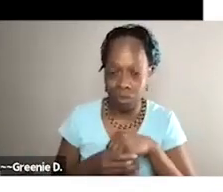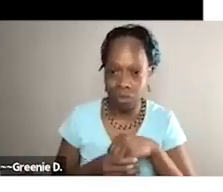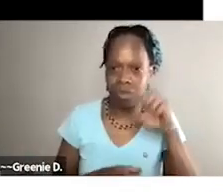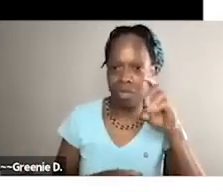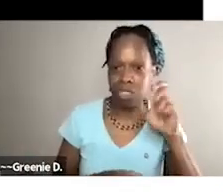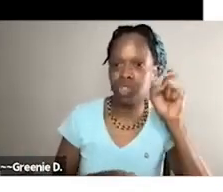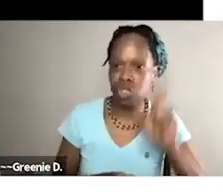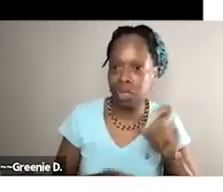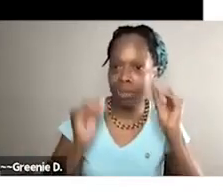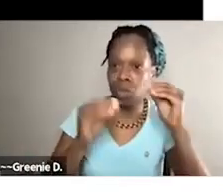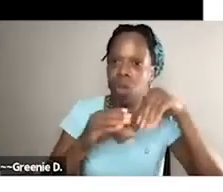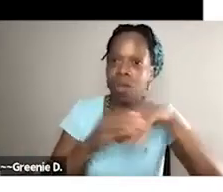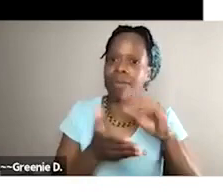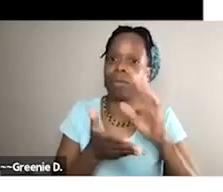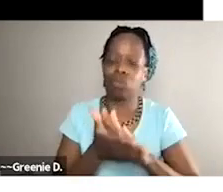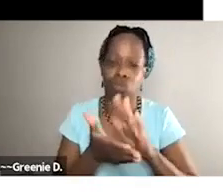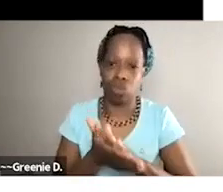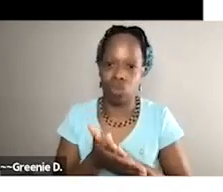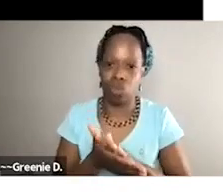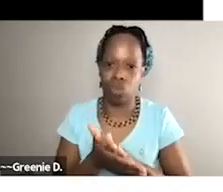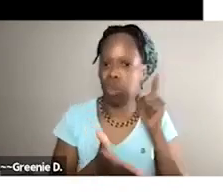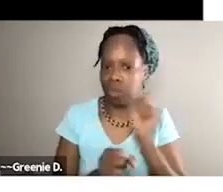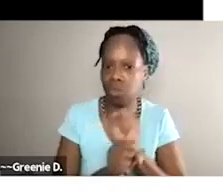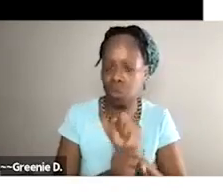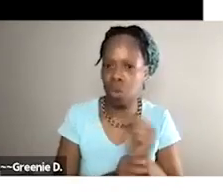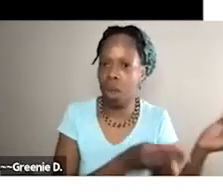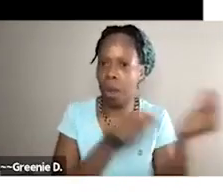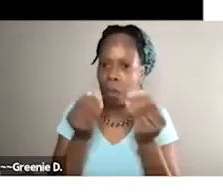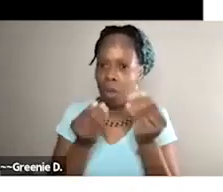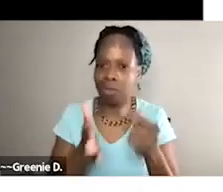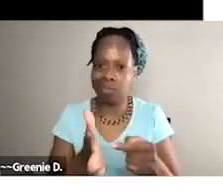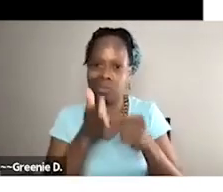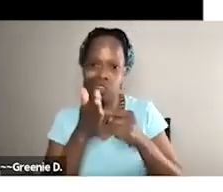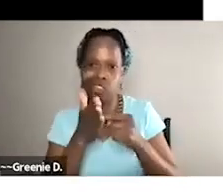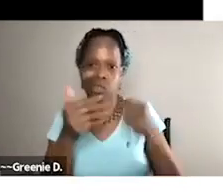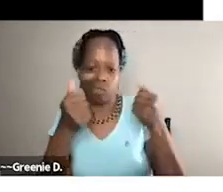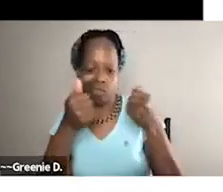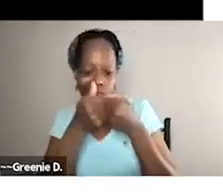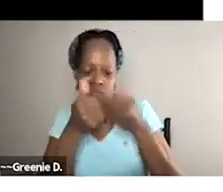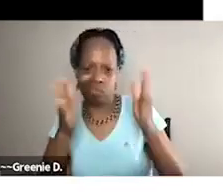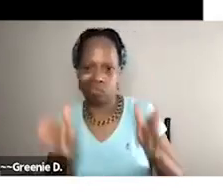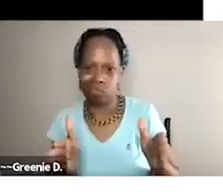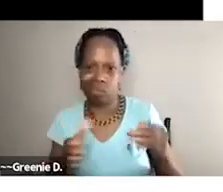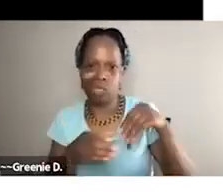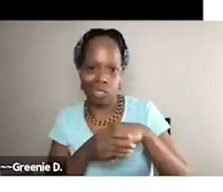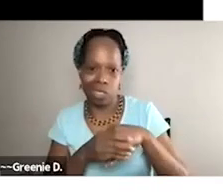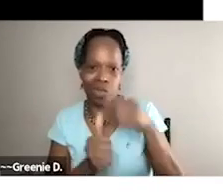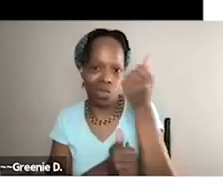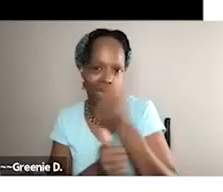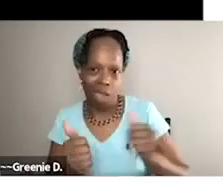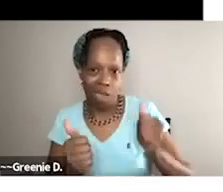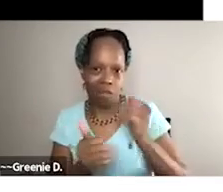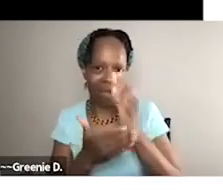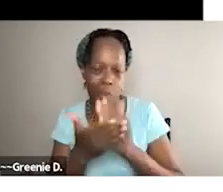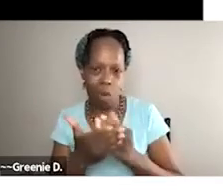so this work brings the required allyship, embedding concepts into every element of the conversation, friendships